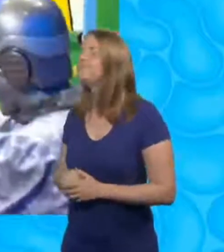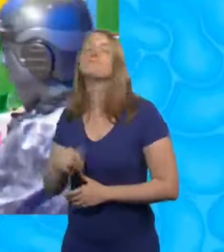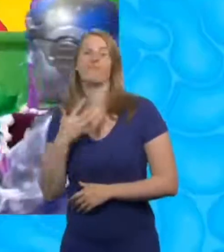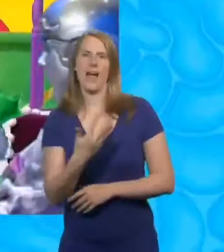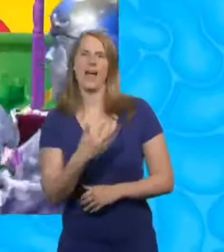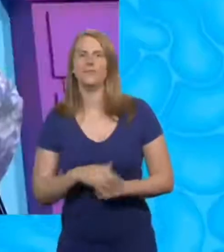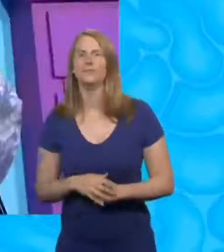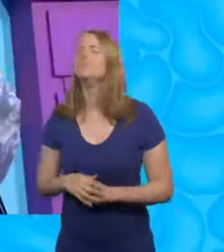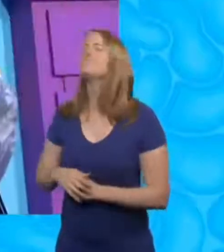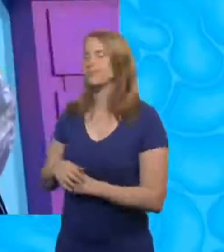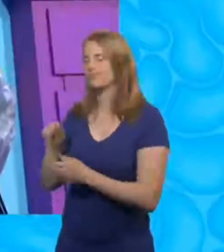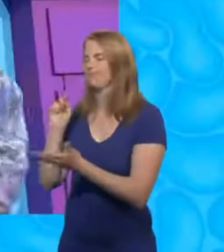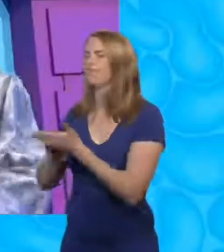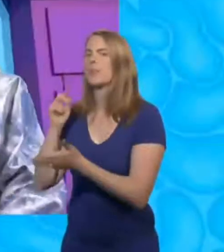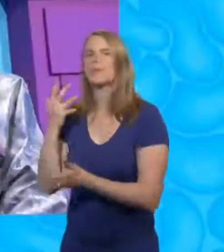Five. Five, right.